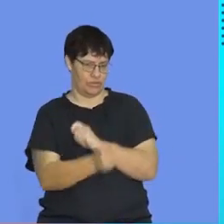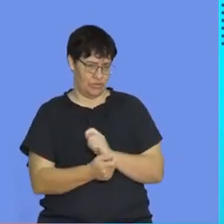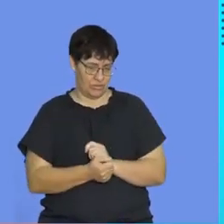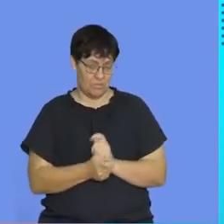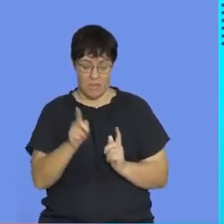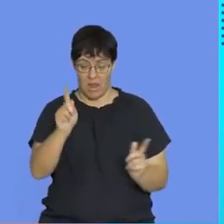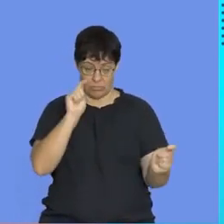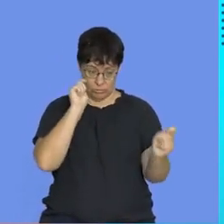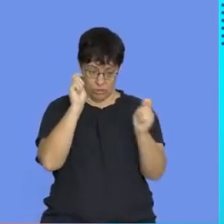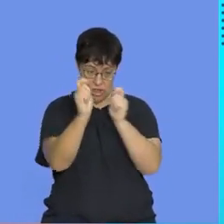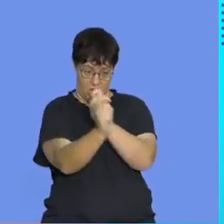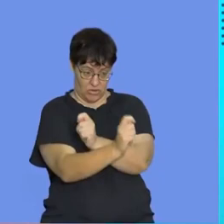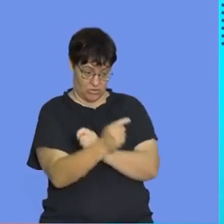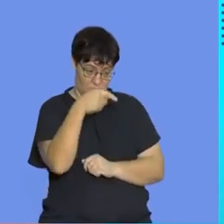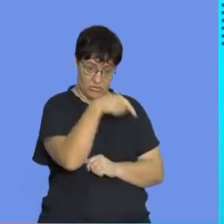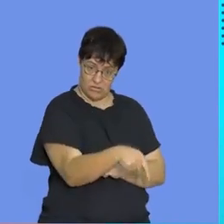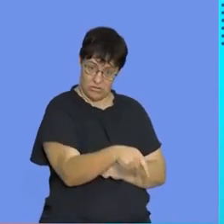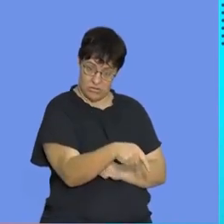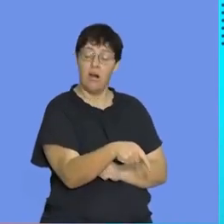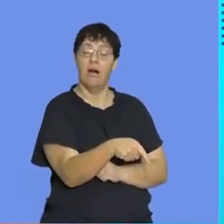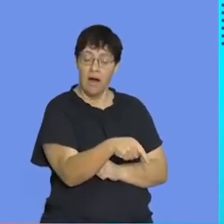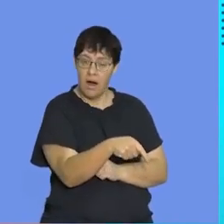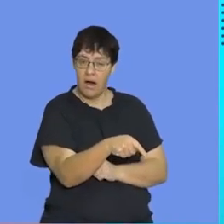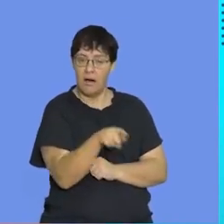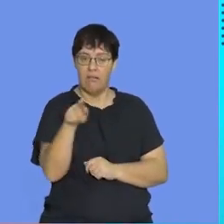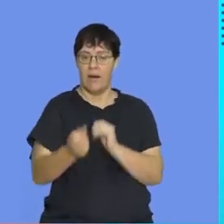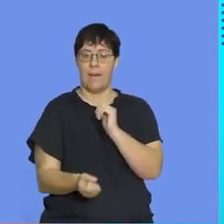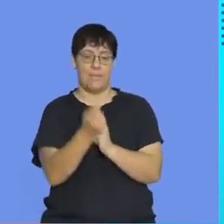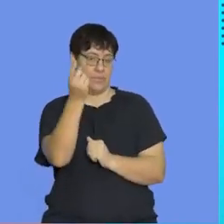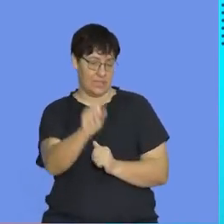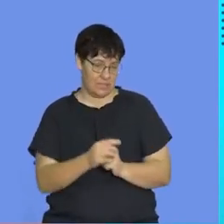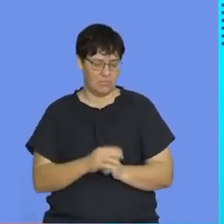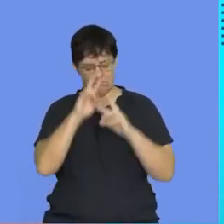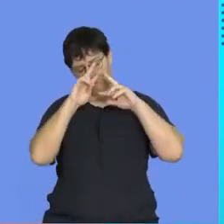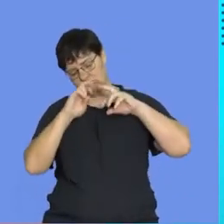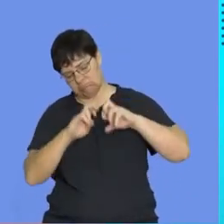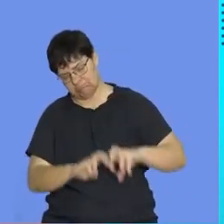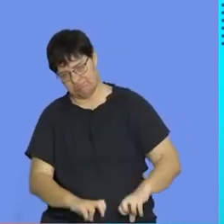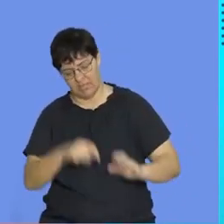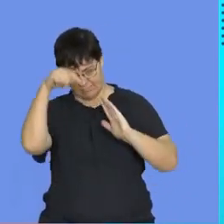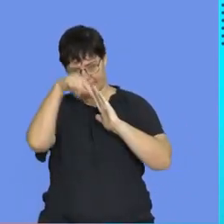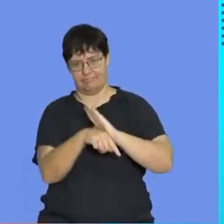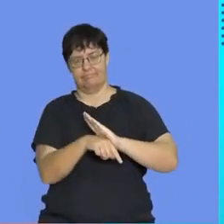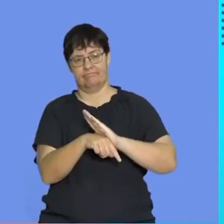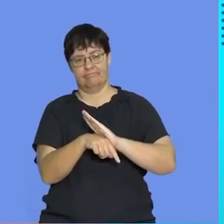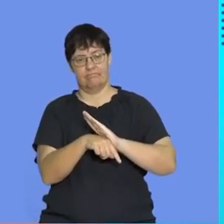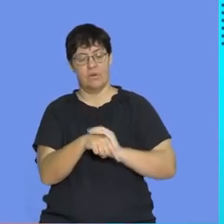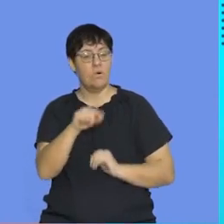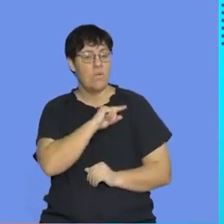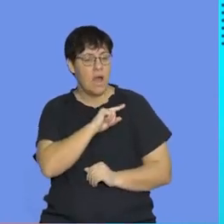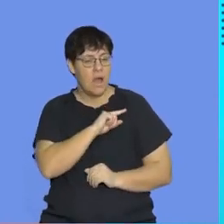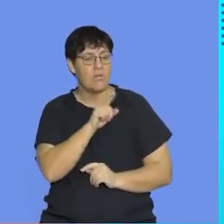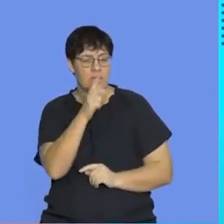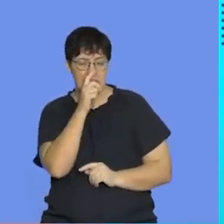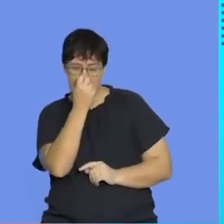a chemical change. So we want to, delve into, the finer detail of that and try to break it down so that we understand that at